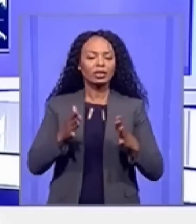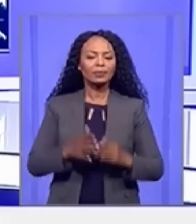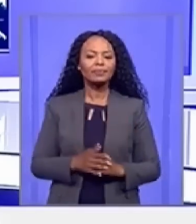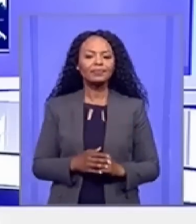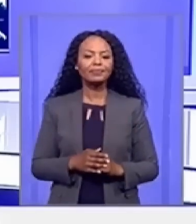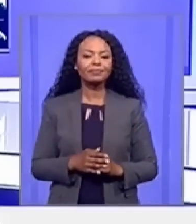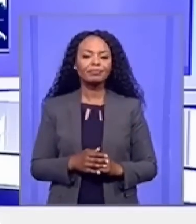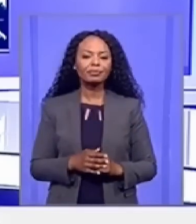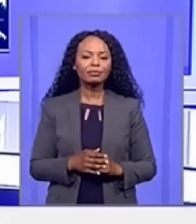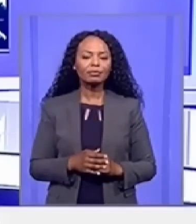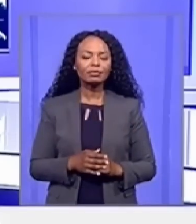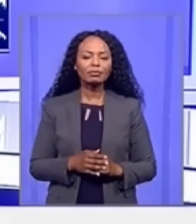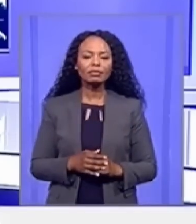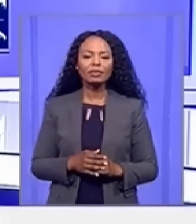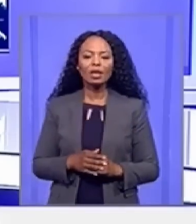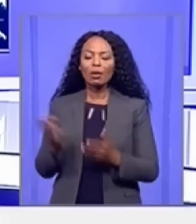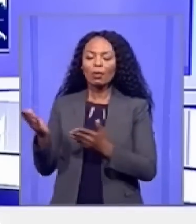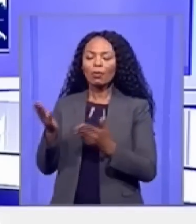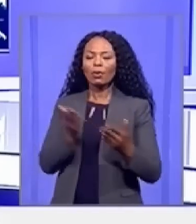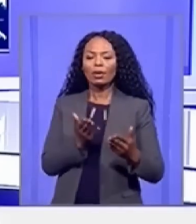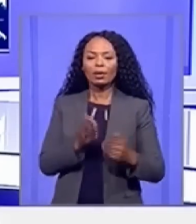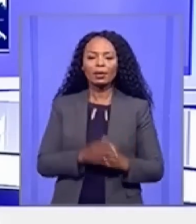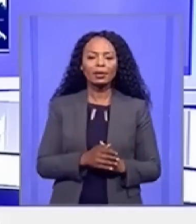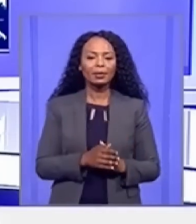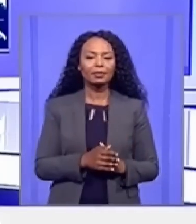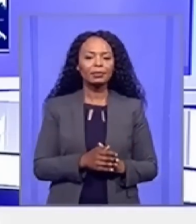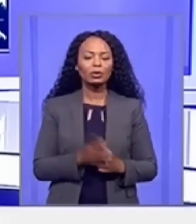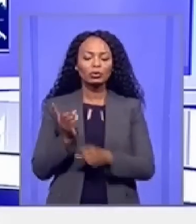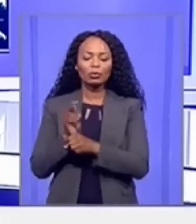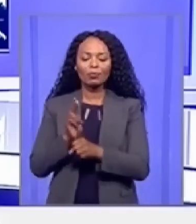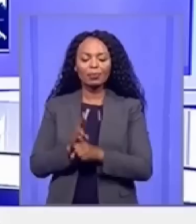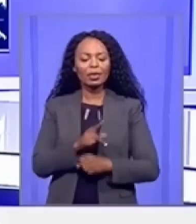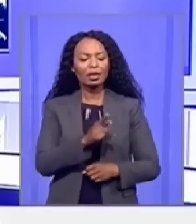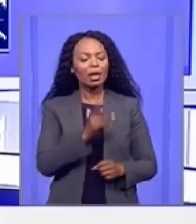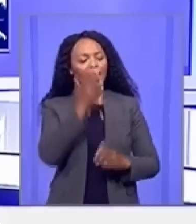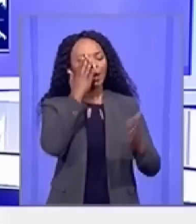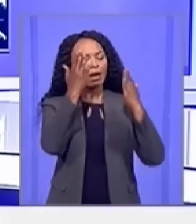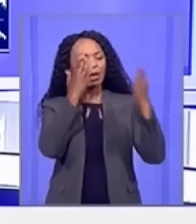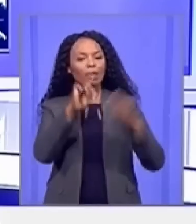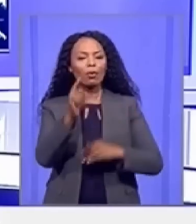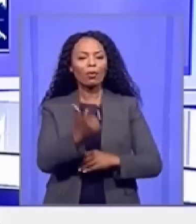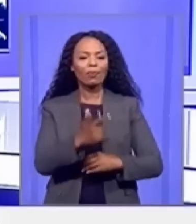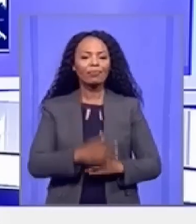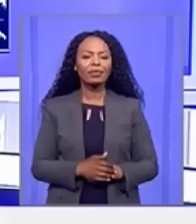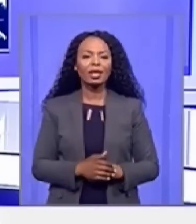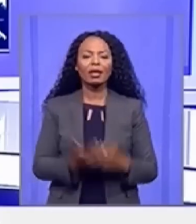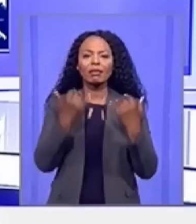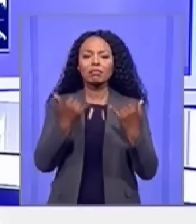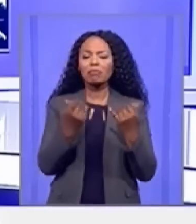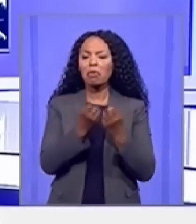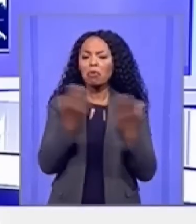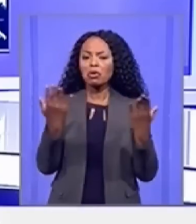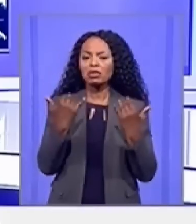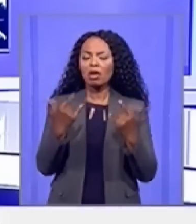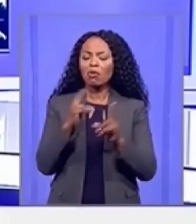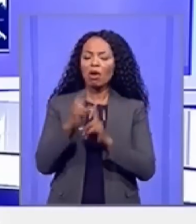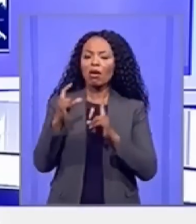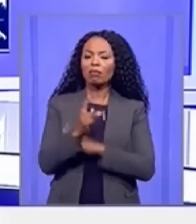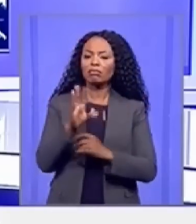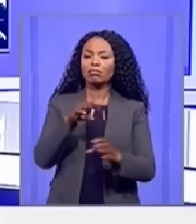Dumelang tate, dumelang le bamamedi ba hao kaofela. Ngaka ha re qale mo na re ka re botjhaba bo santse bo ena le kgohedi ho batjha mehleng ya kajeno.